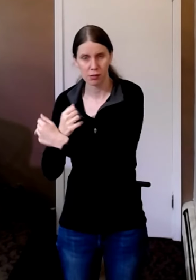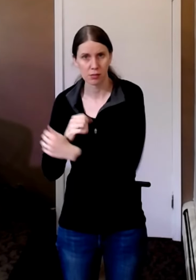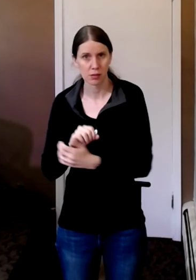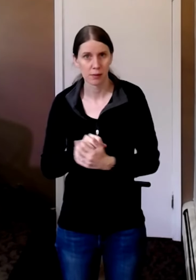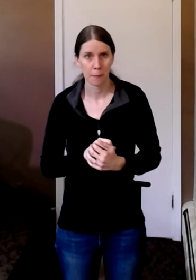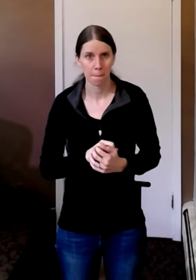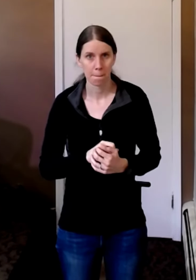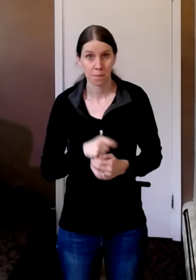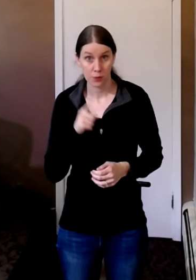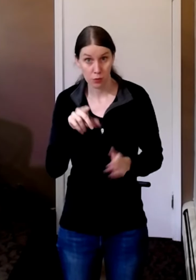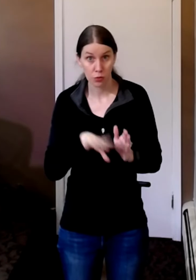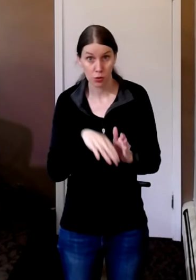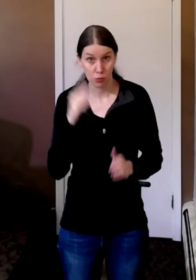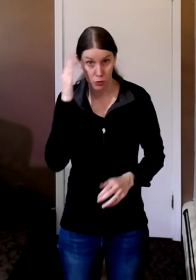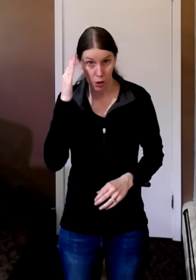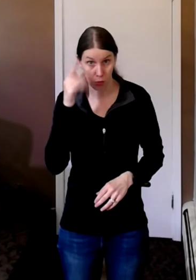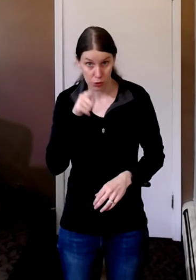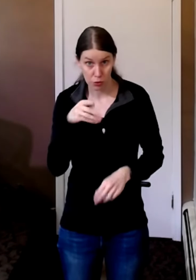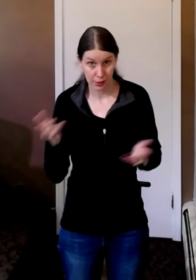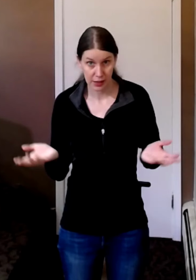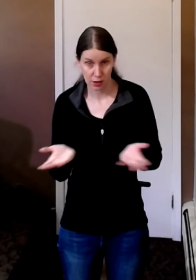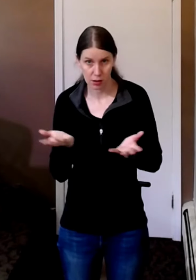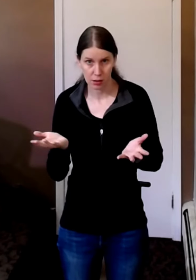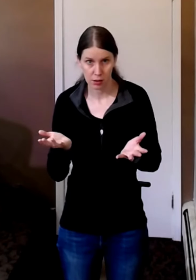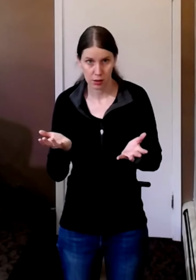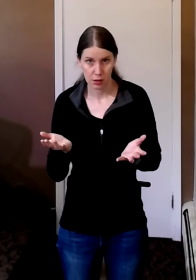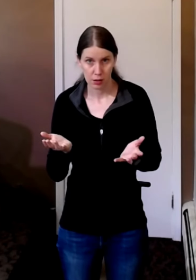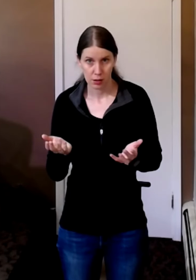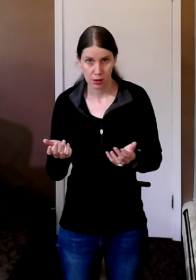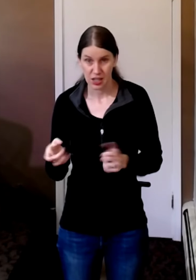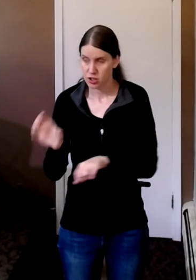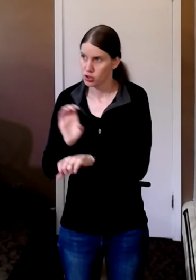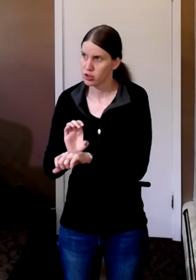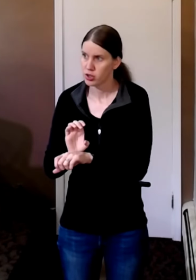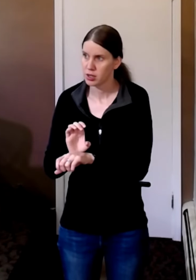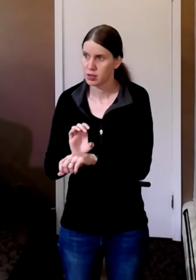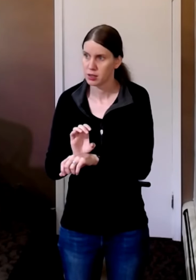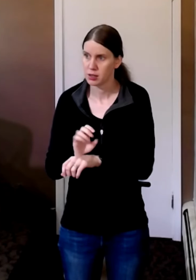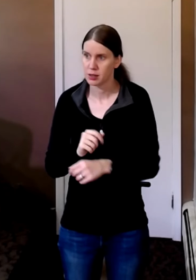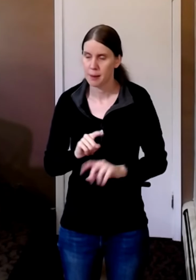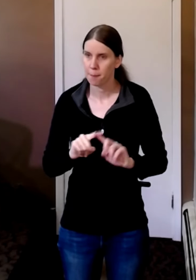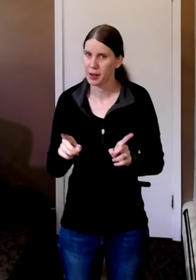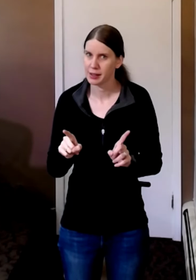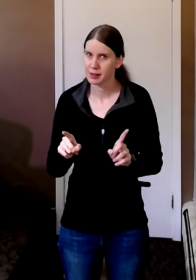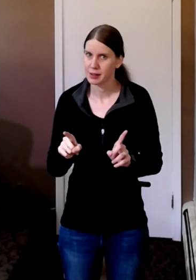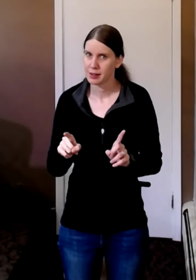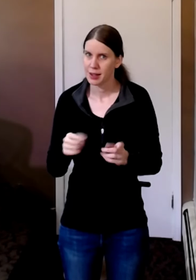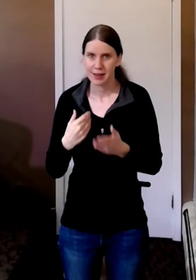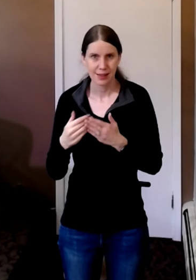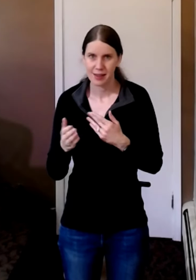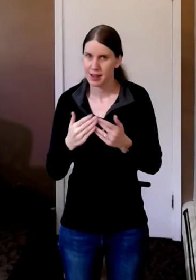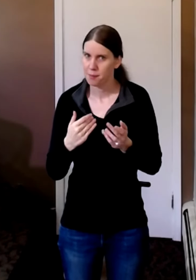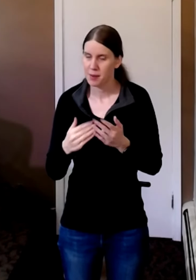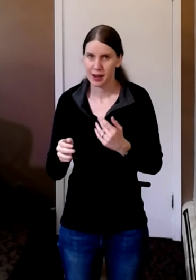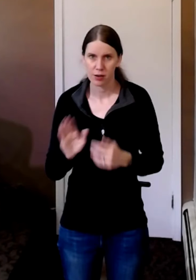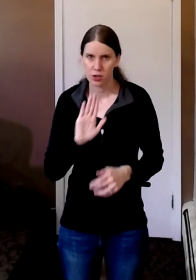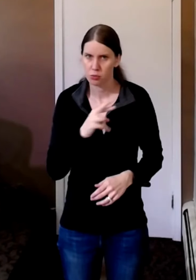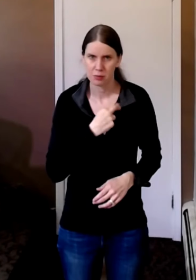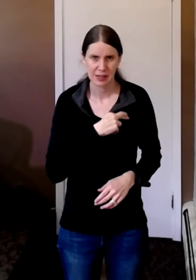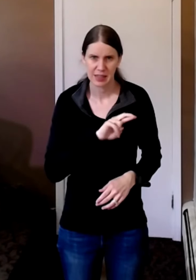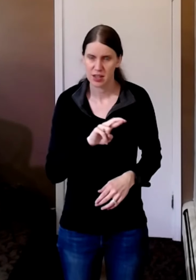out, you're here, but our church, it doesn't matter where you come from, what religion you believe, it